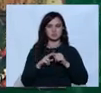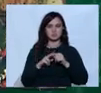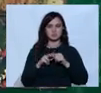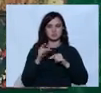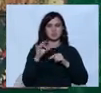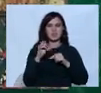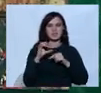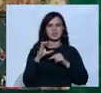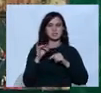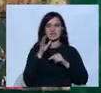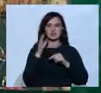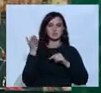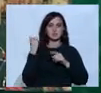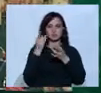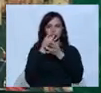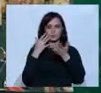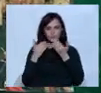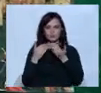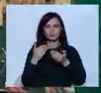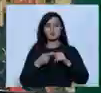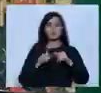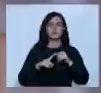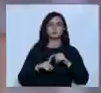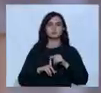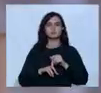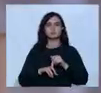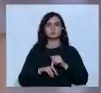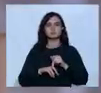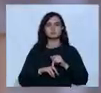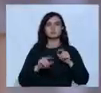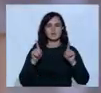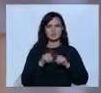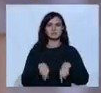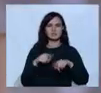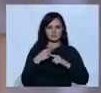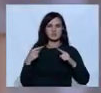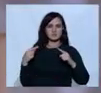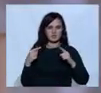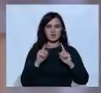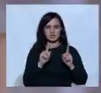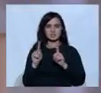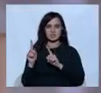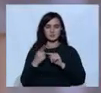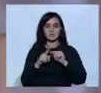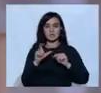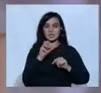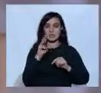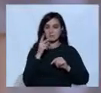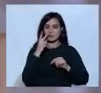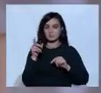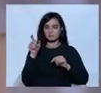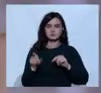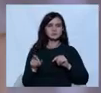after Elizabeth I. And it is a vibrant, active time with a lot of merchants and startup